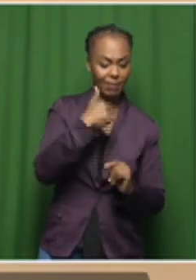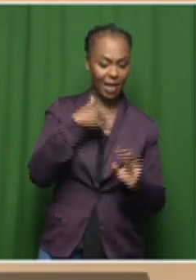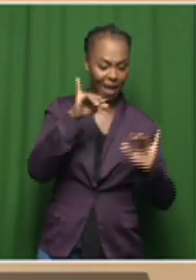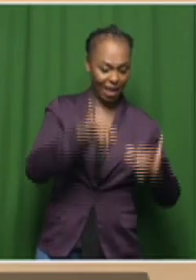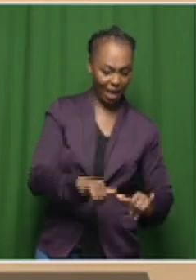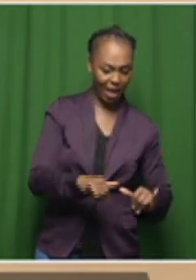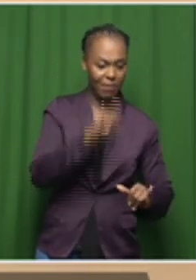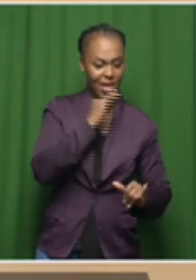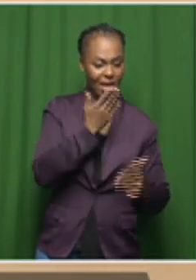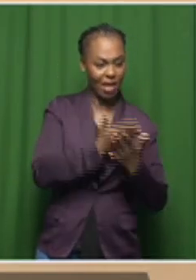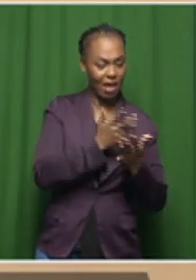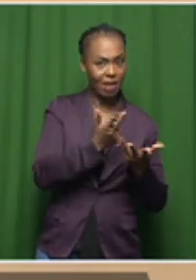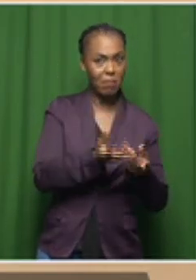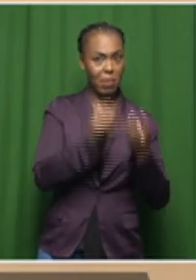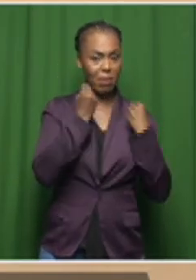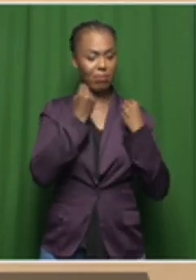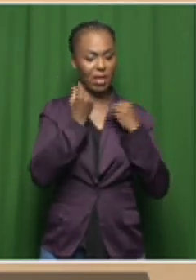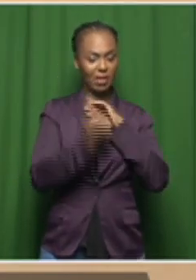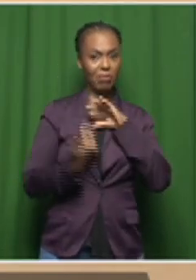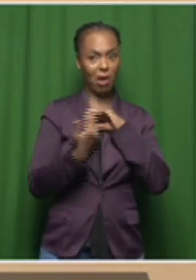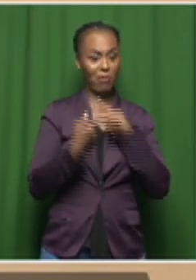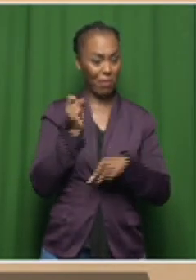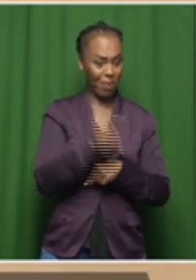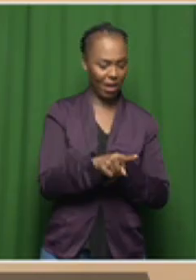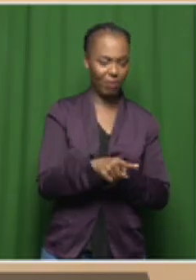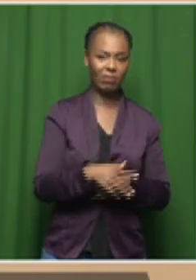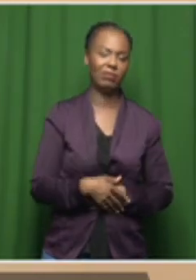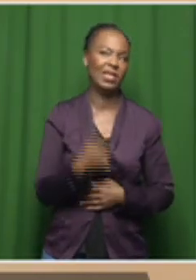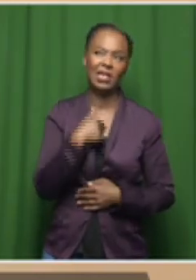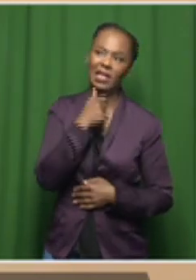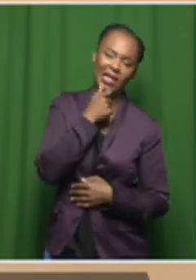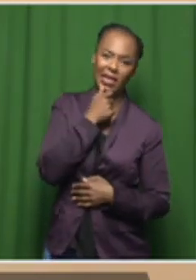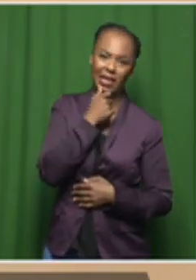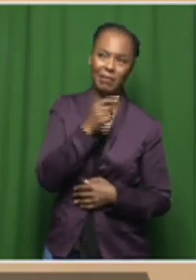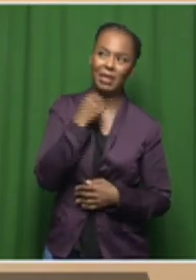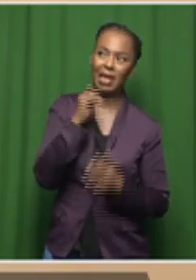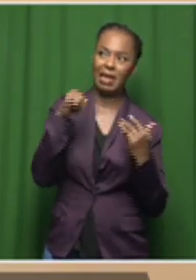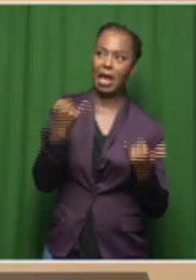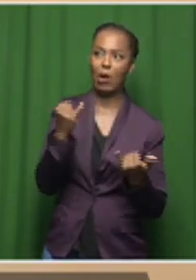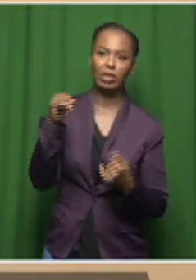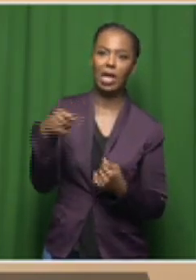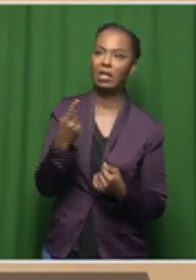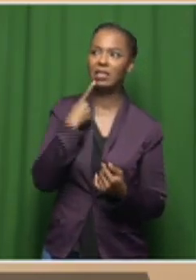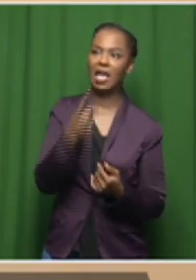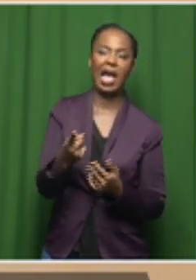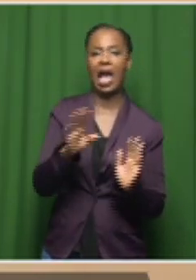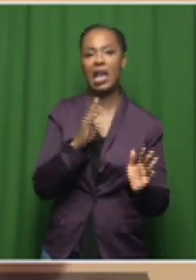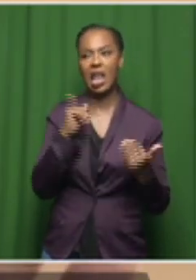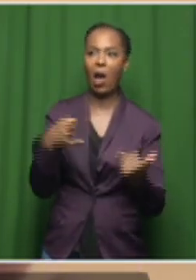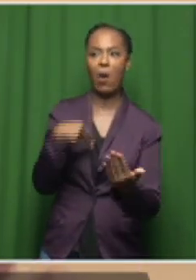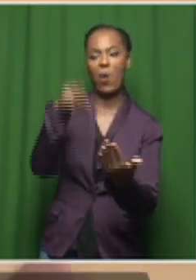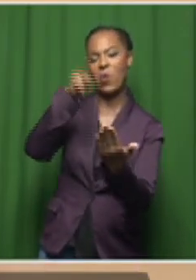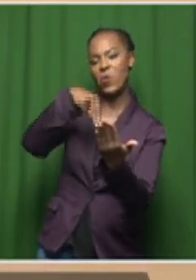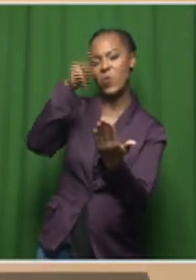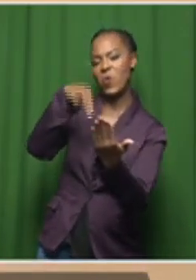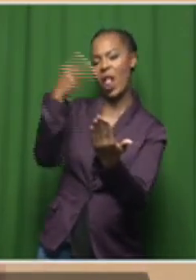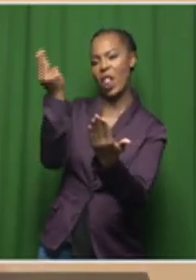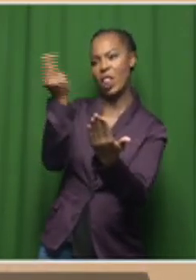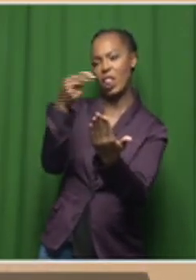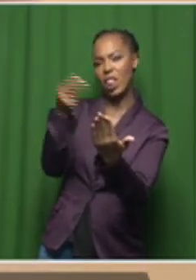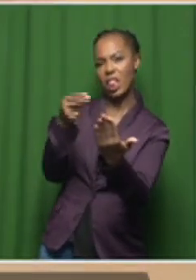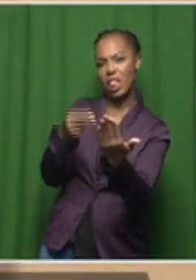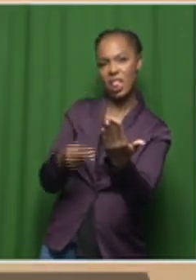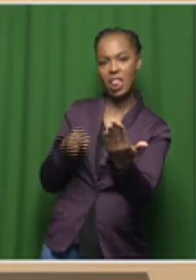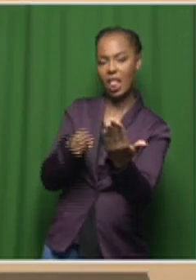because I don't sit down and make a painting. I don't say, well, now I'm going to paint Don Quixote with palm trees